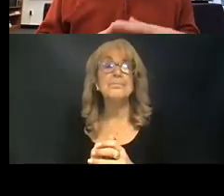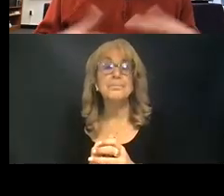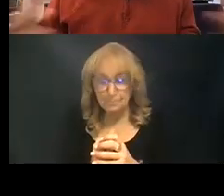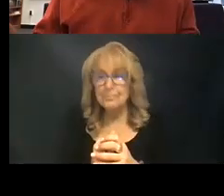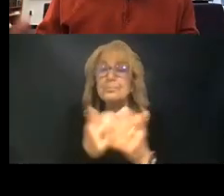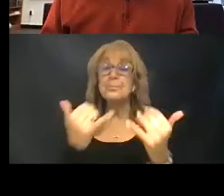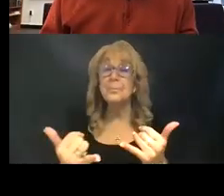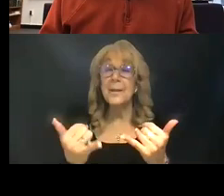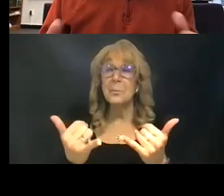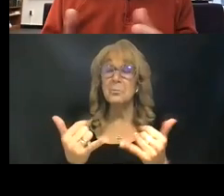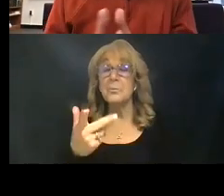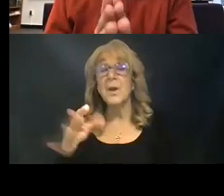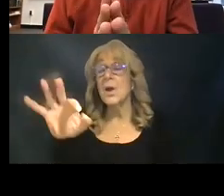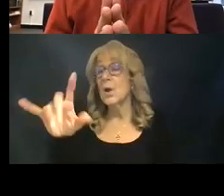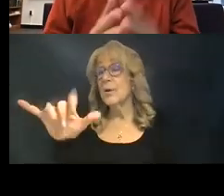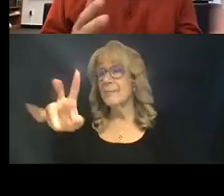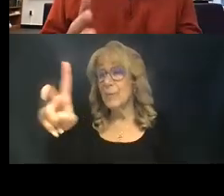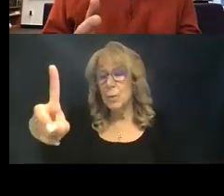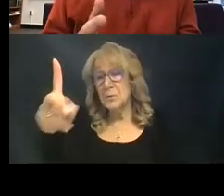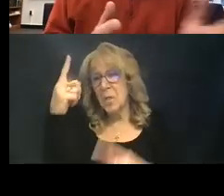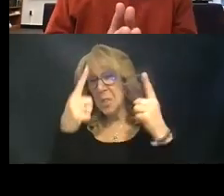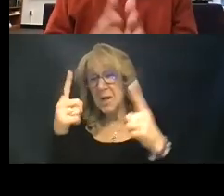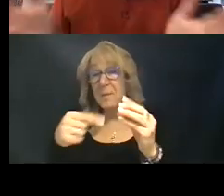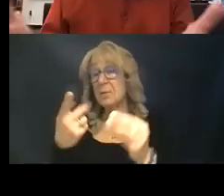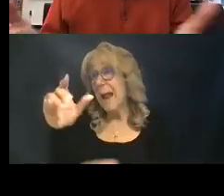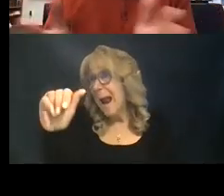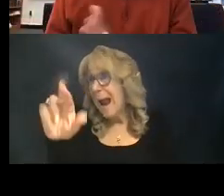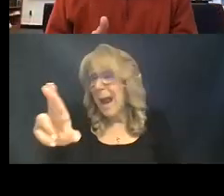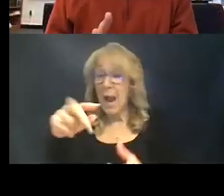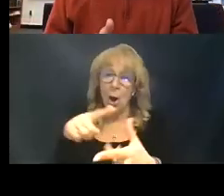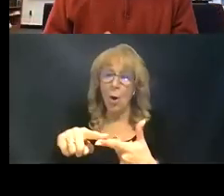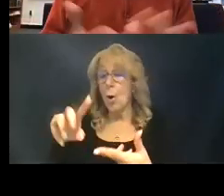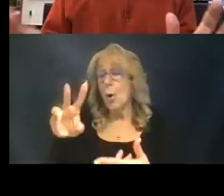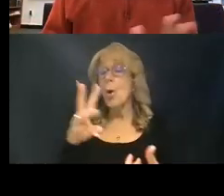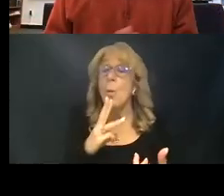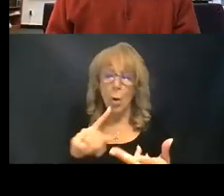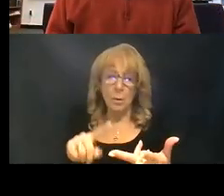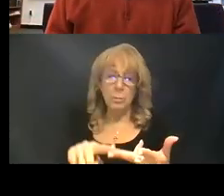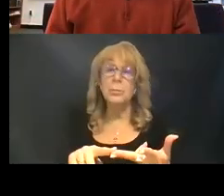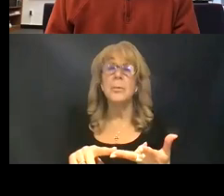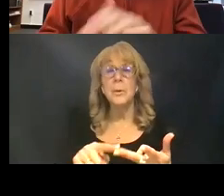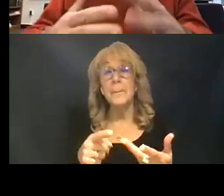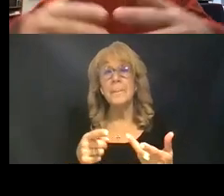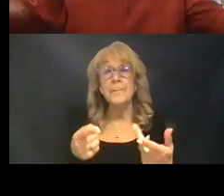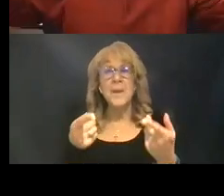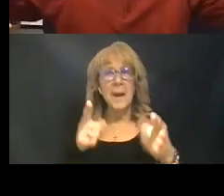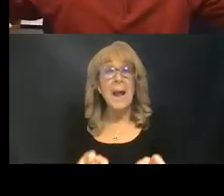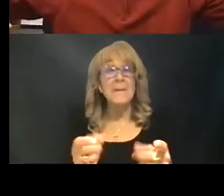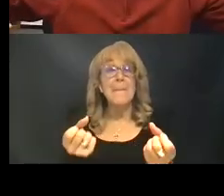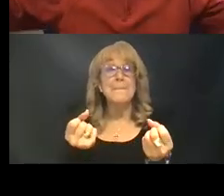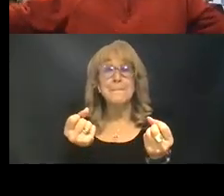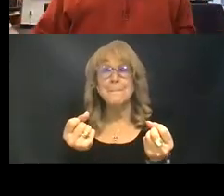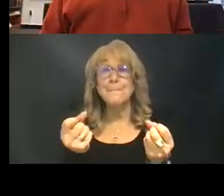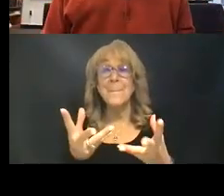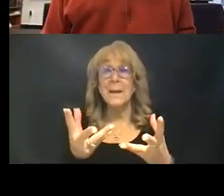now fluids, if you think about air as a fluid or water as a fluid, they occur on many length scales, on many